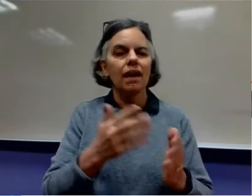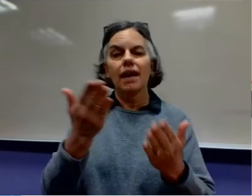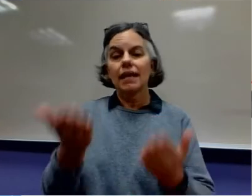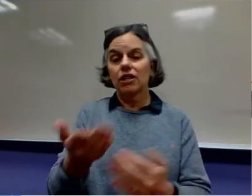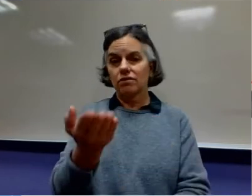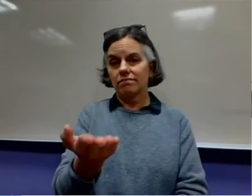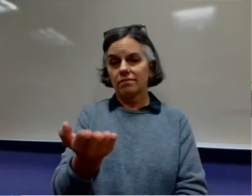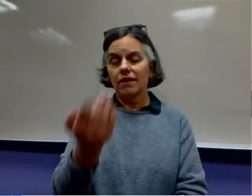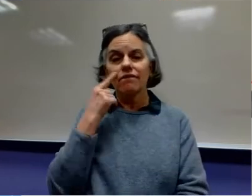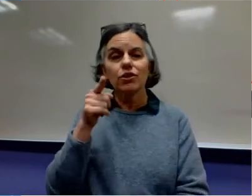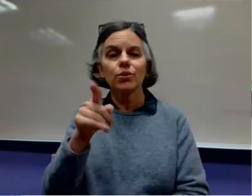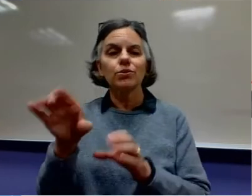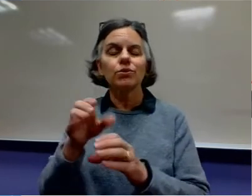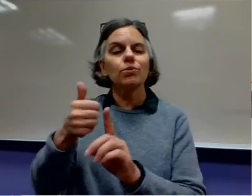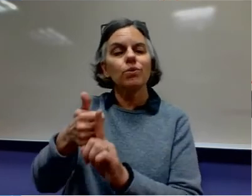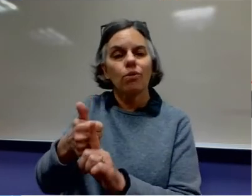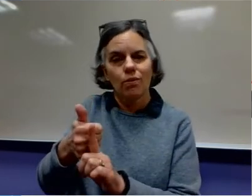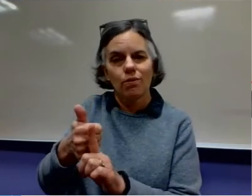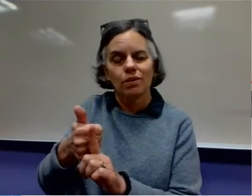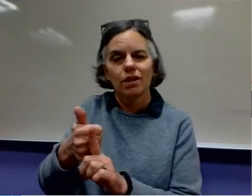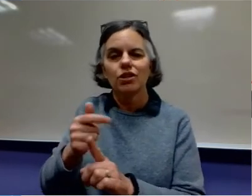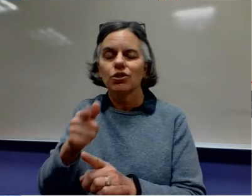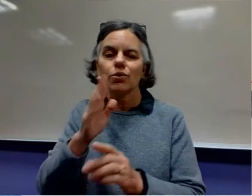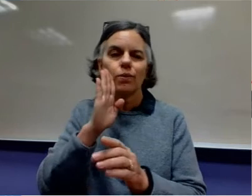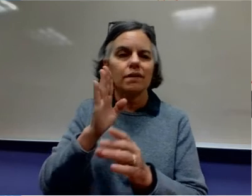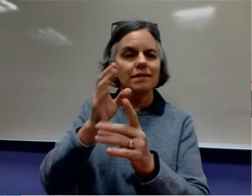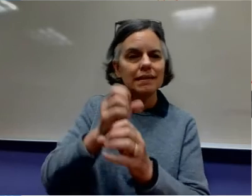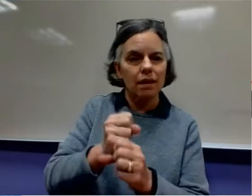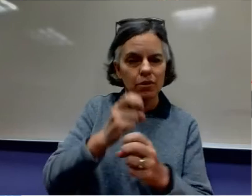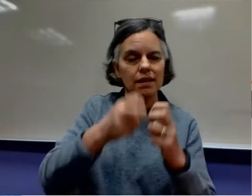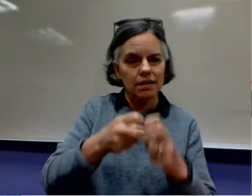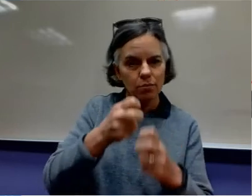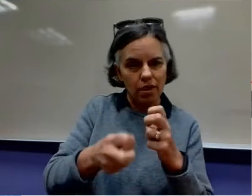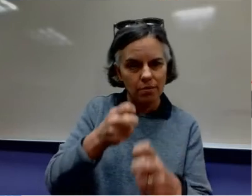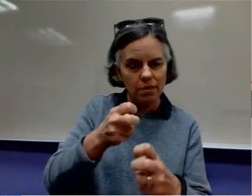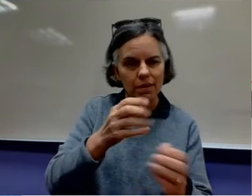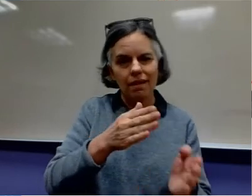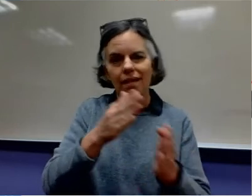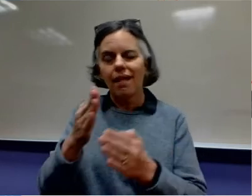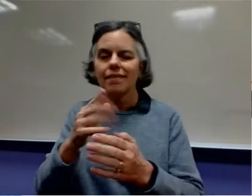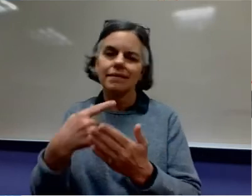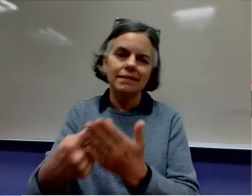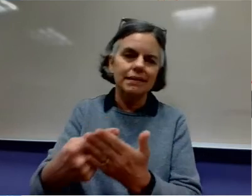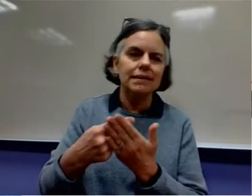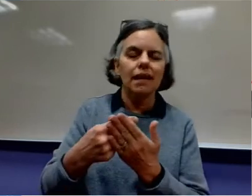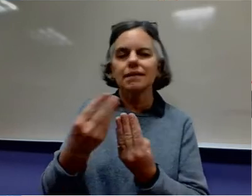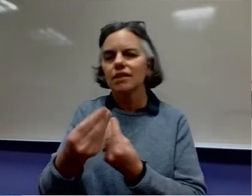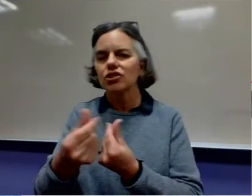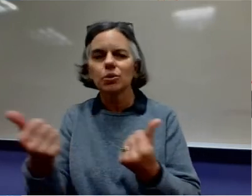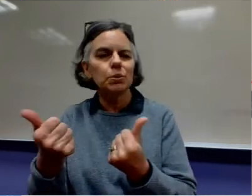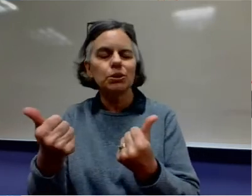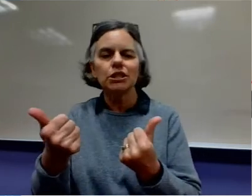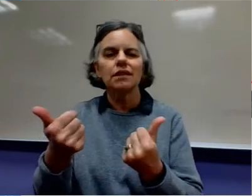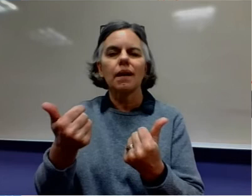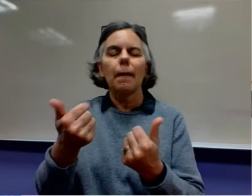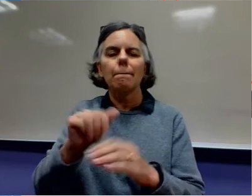then here is for you to do your own. So you're going to summarize the problem here and then talk about your solution based on